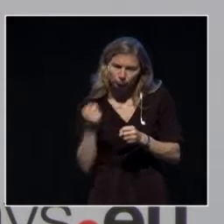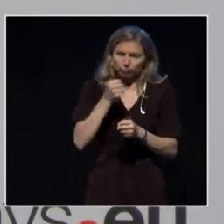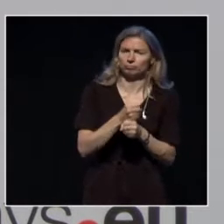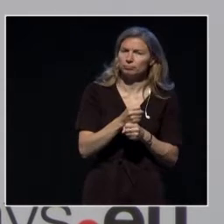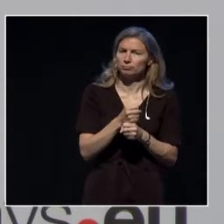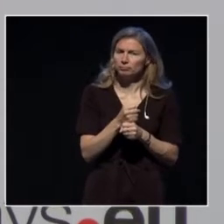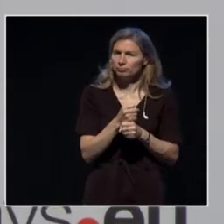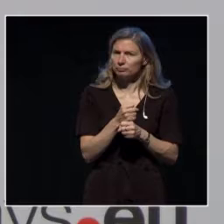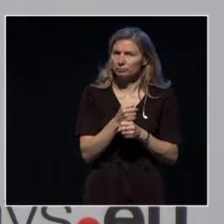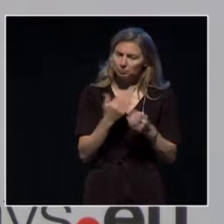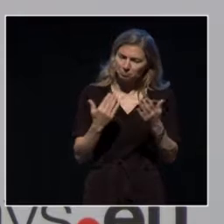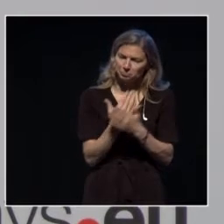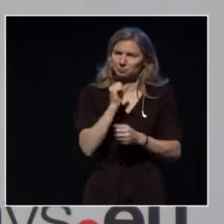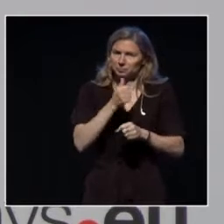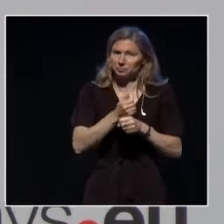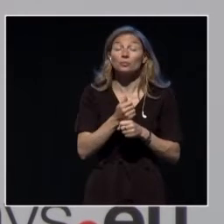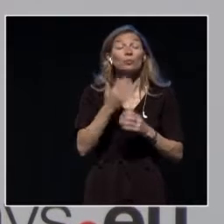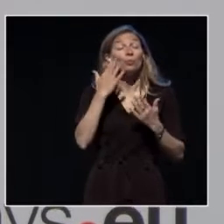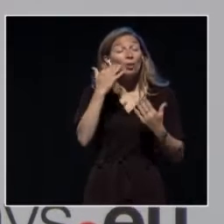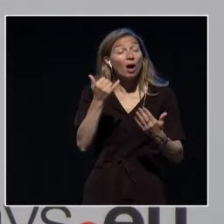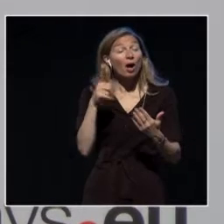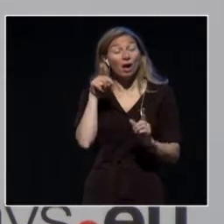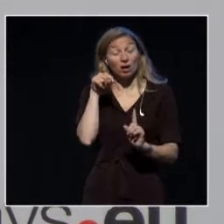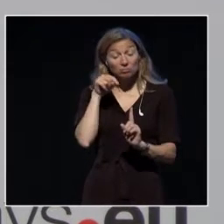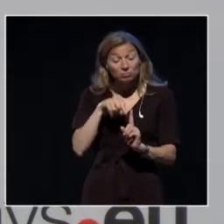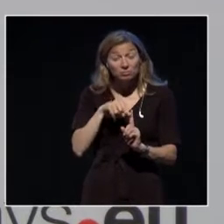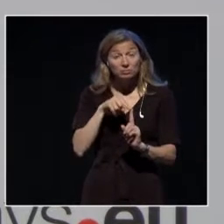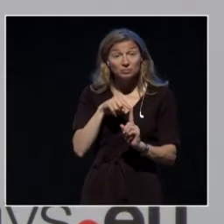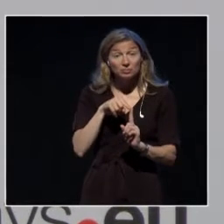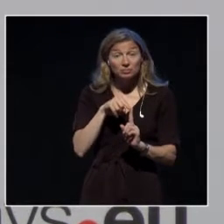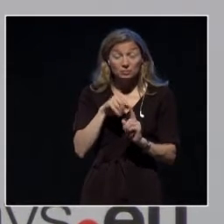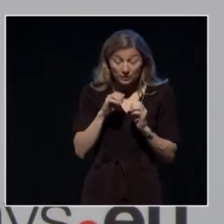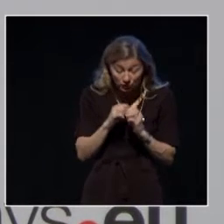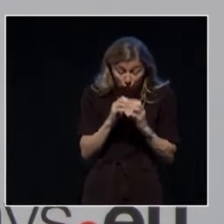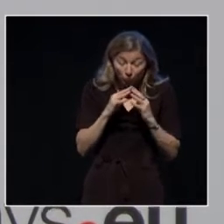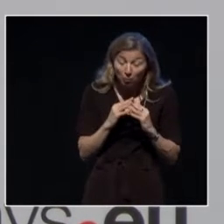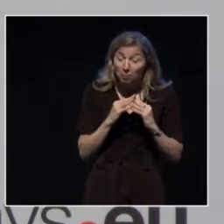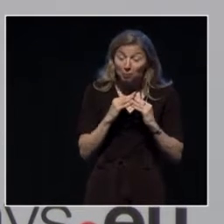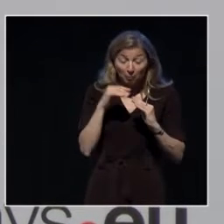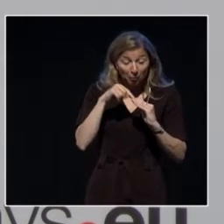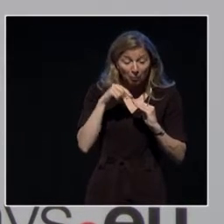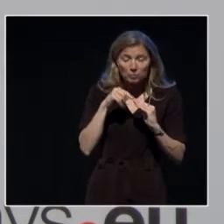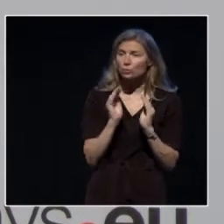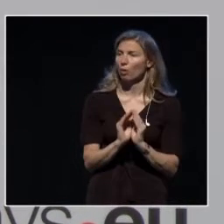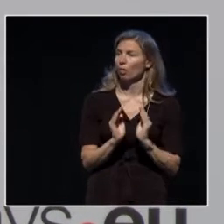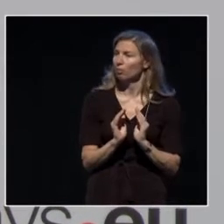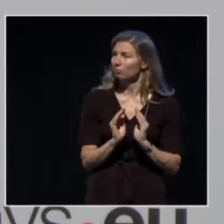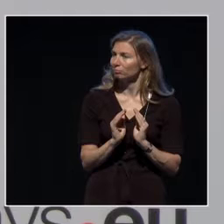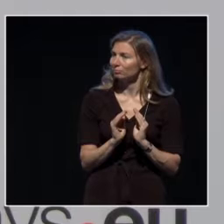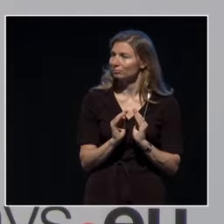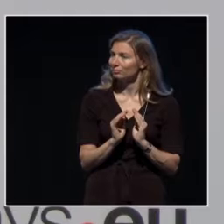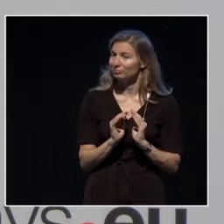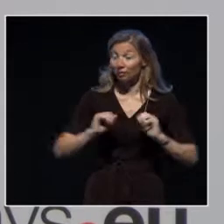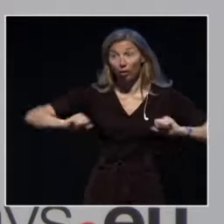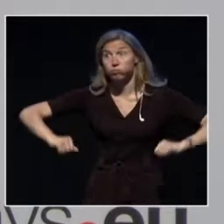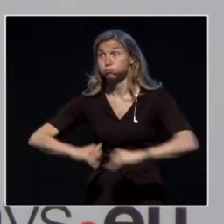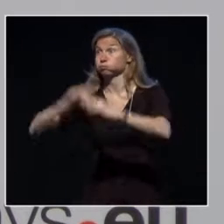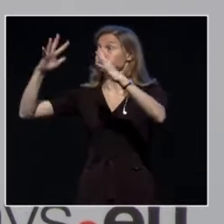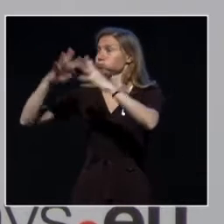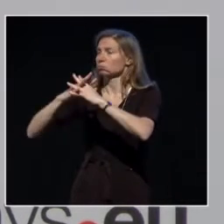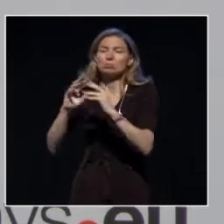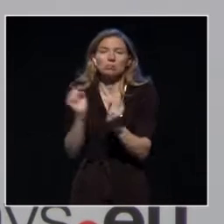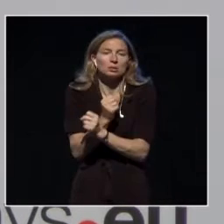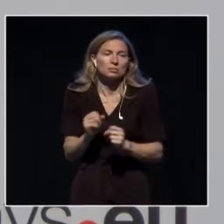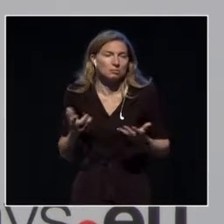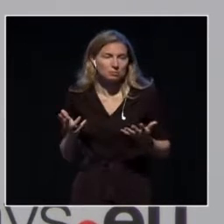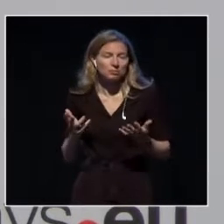because inherently, almost inherently, startups are small. It's hard to start large. So